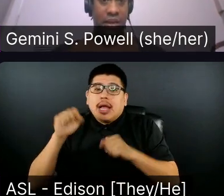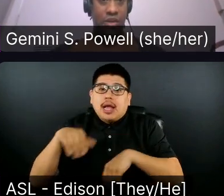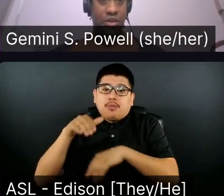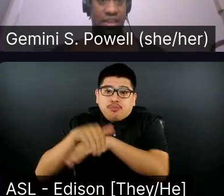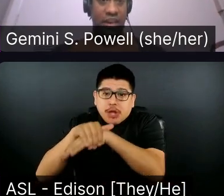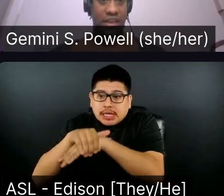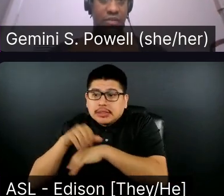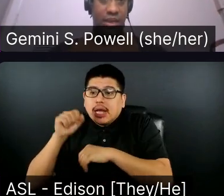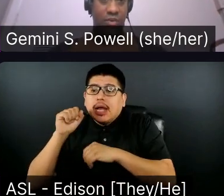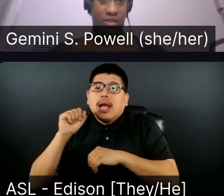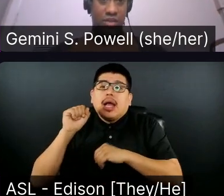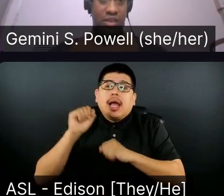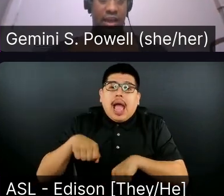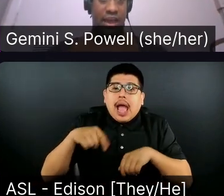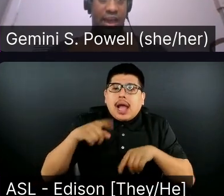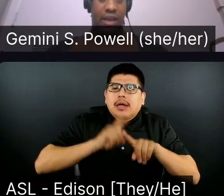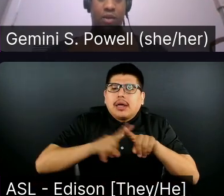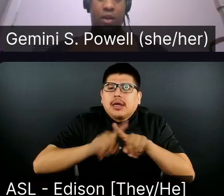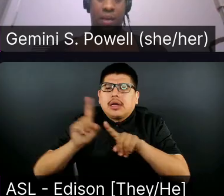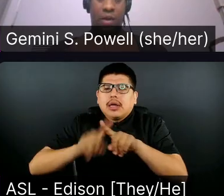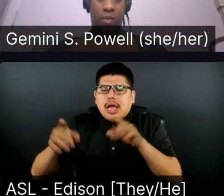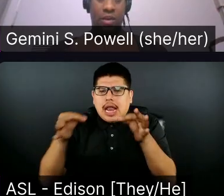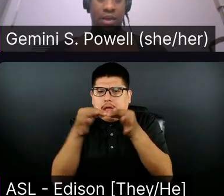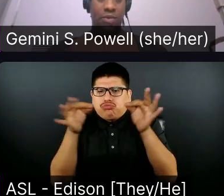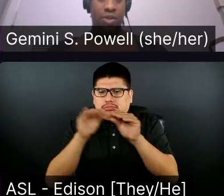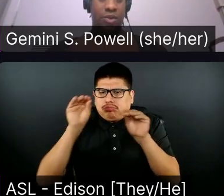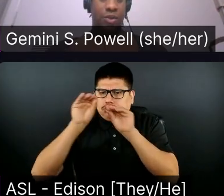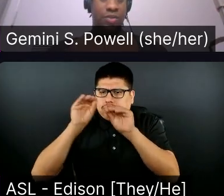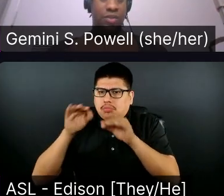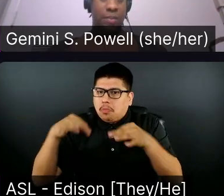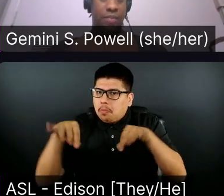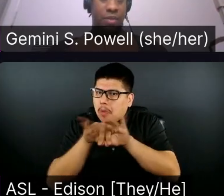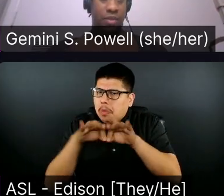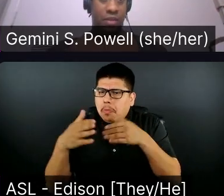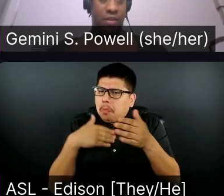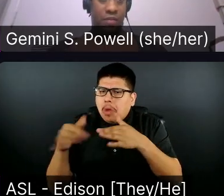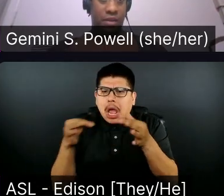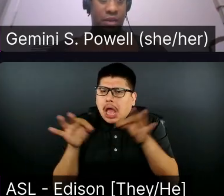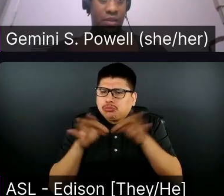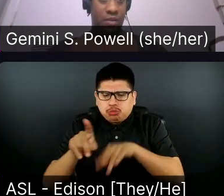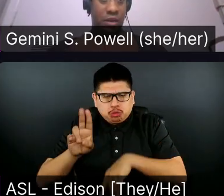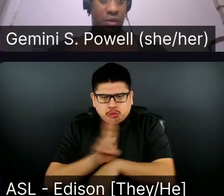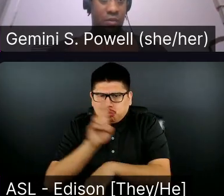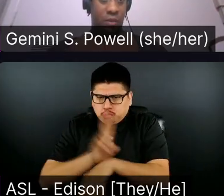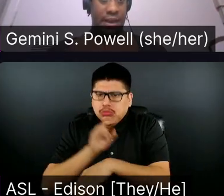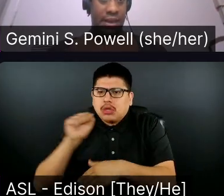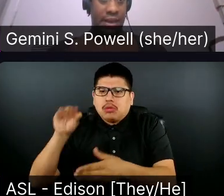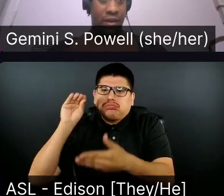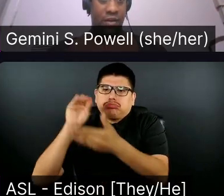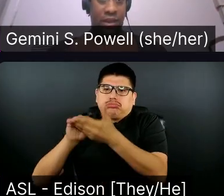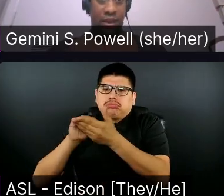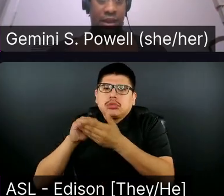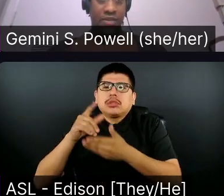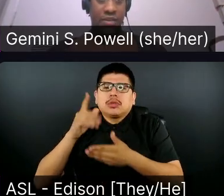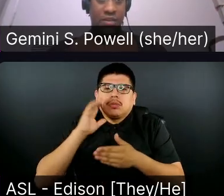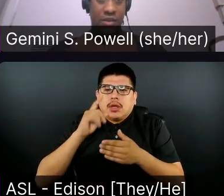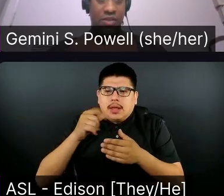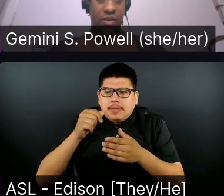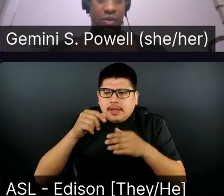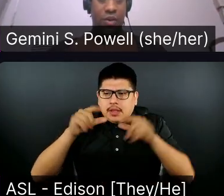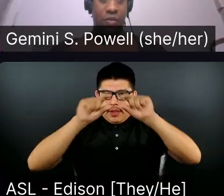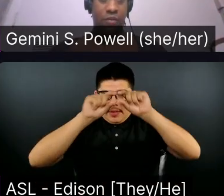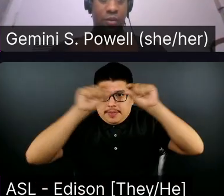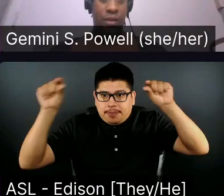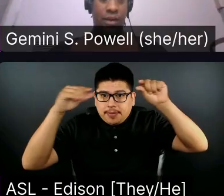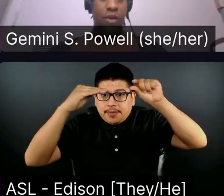by the understanding of languages. And no matter what language you use, this funky little code right here that allows us to